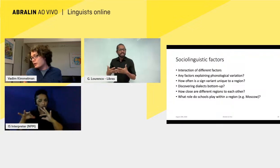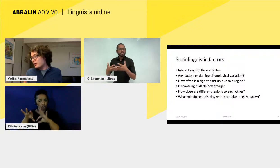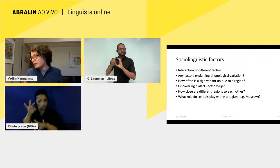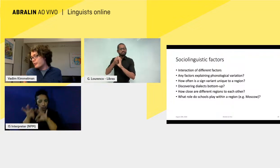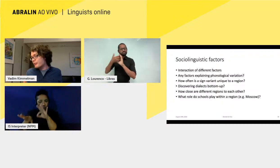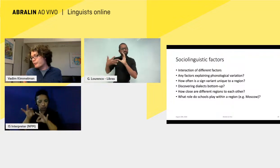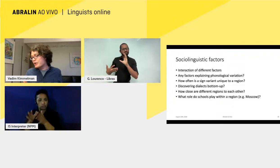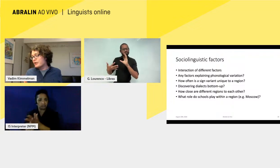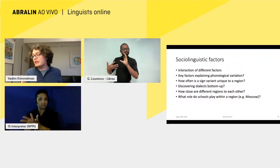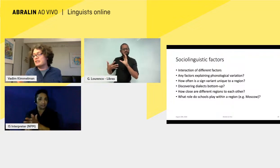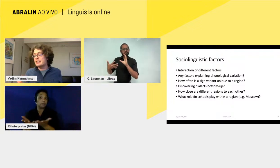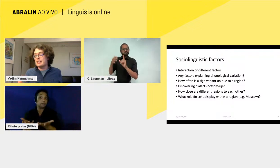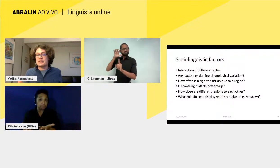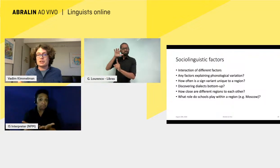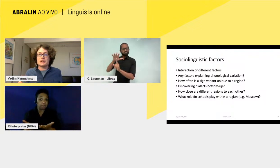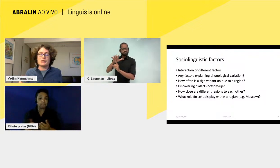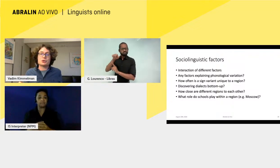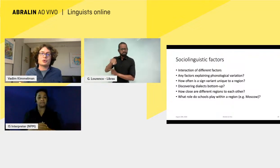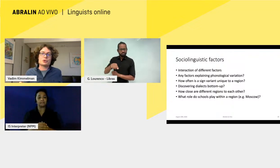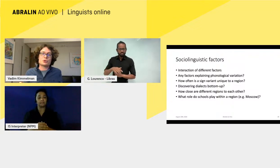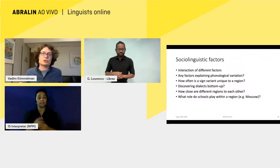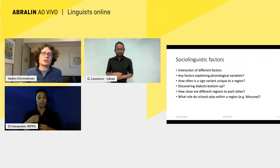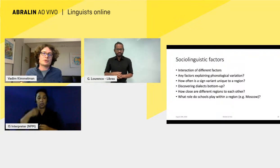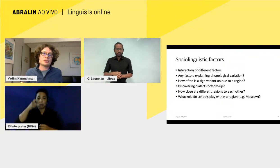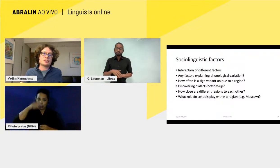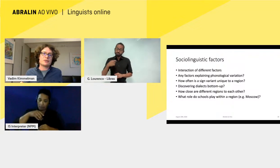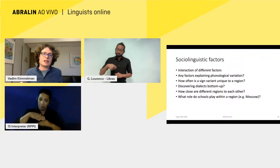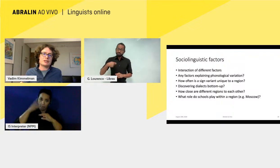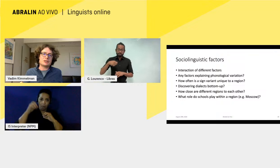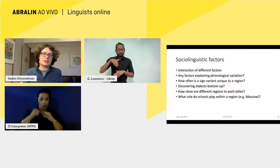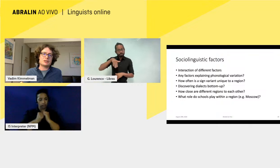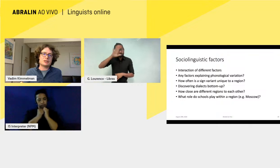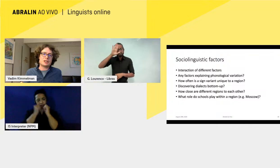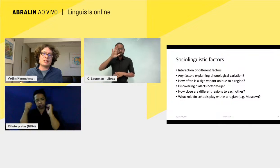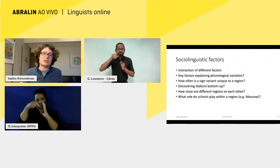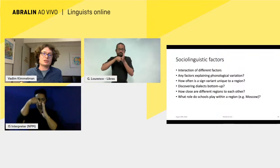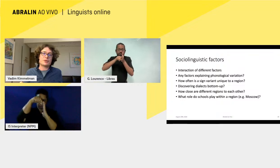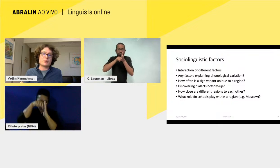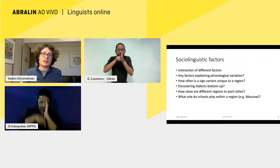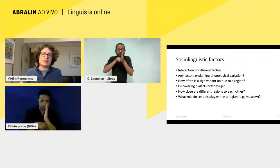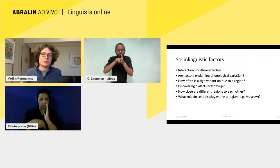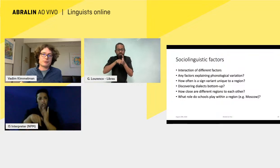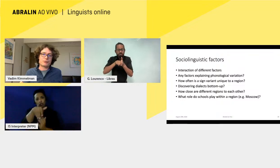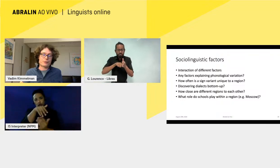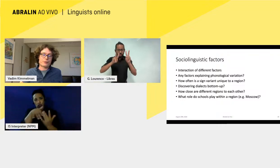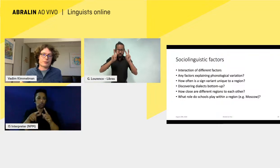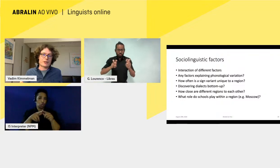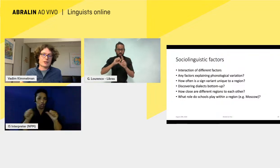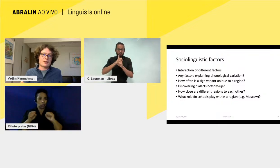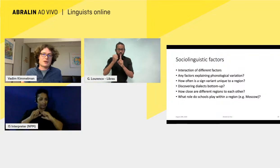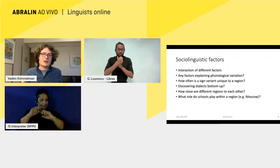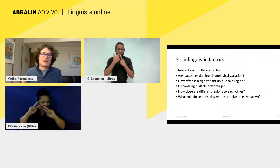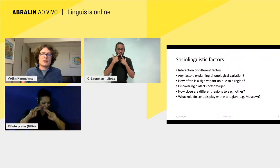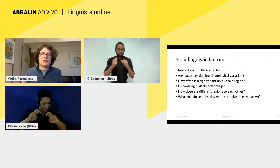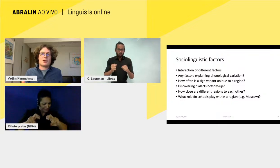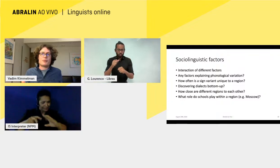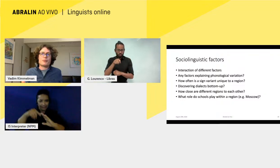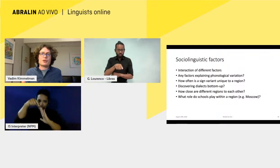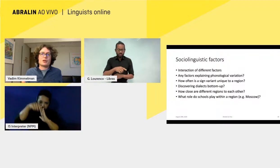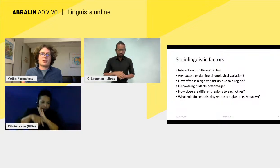much more investigation into the sociolinguistic factors is required.